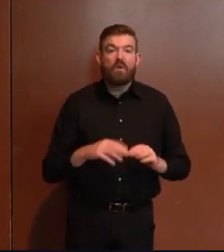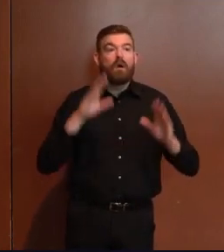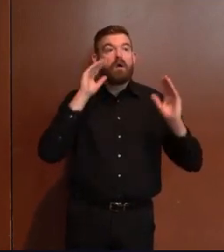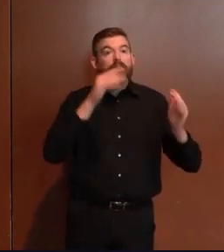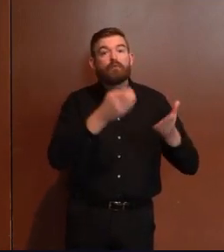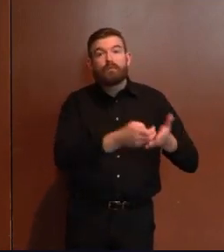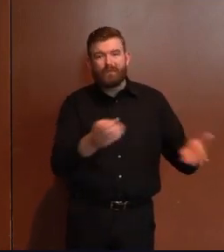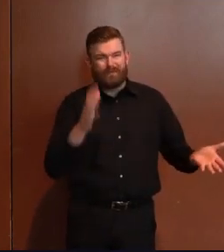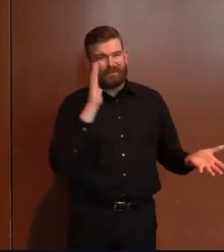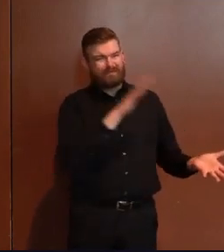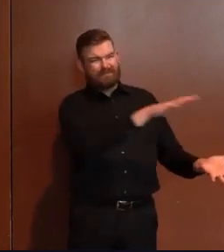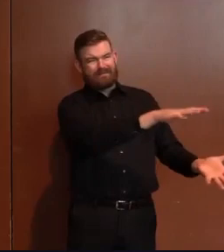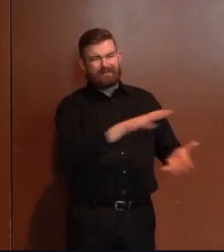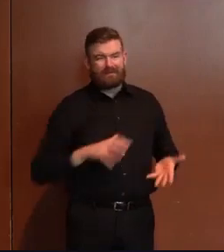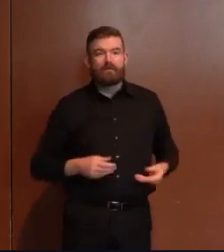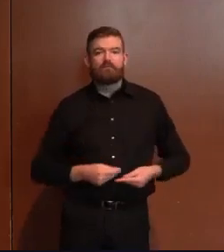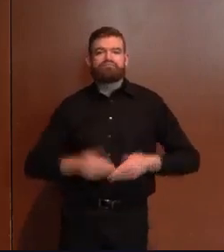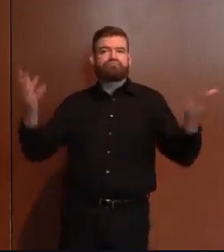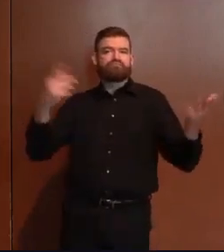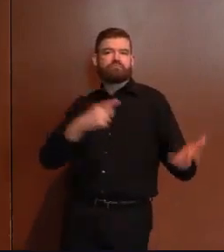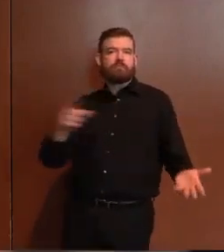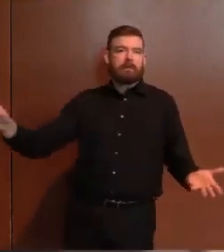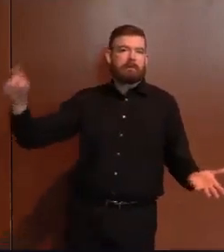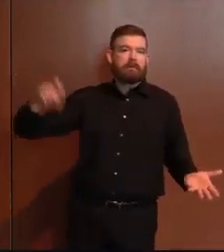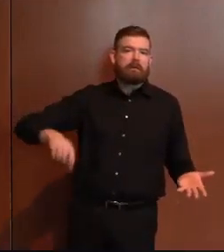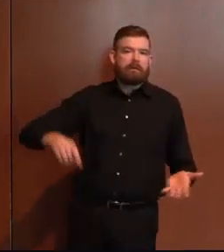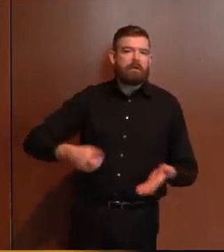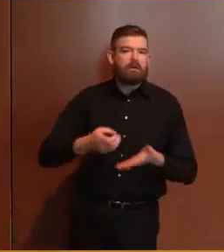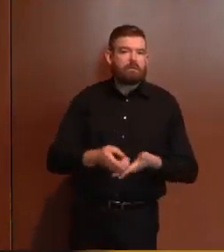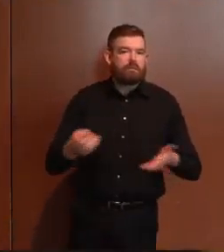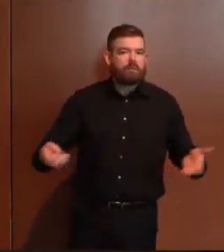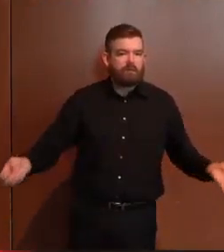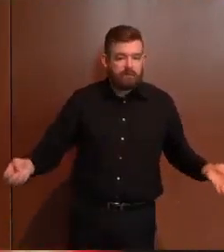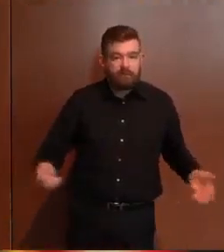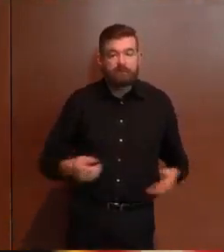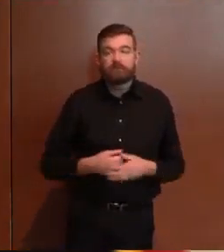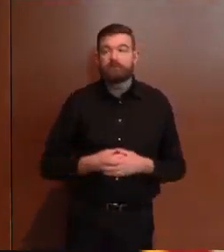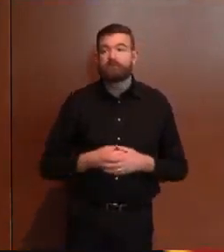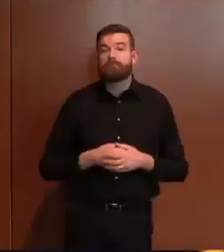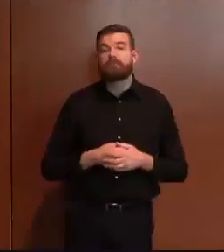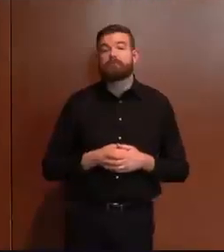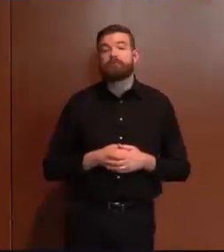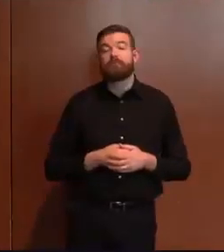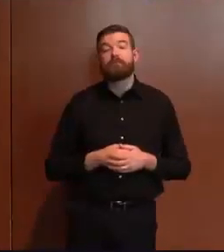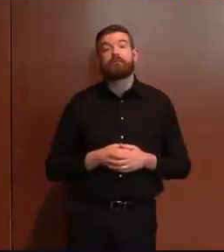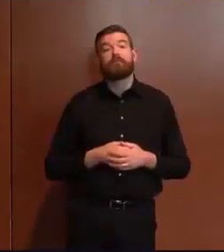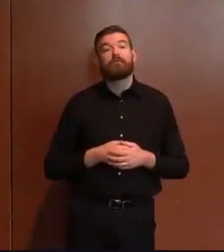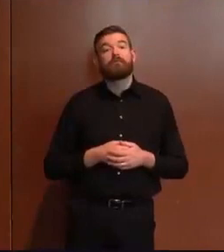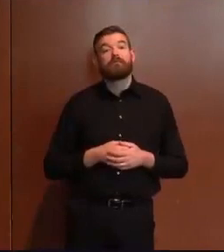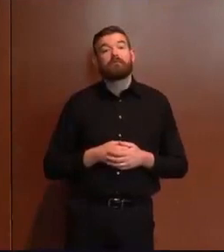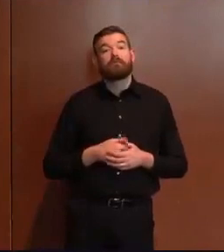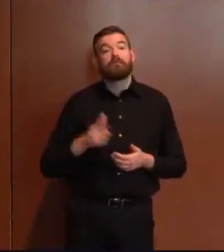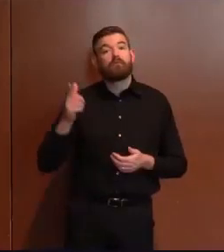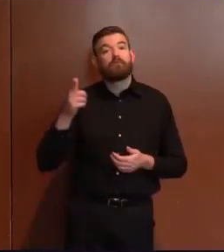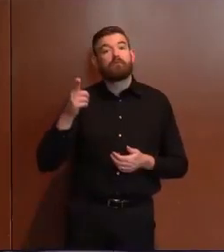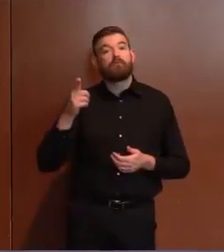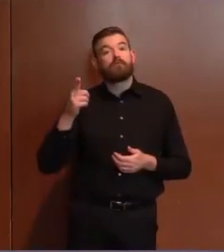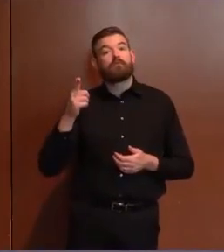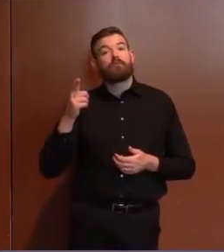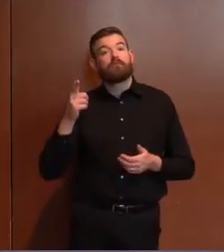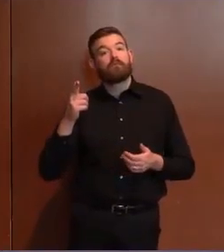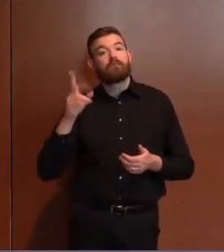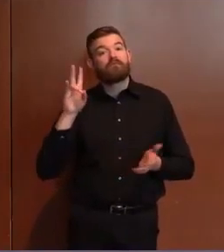as soon as possible. I think actually, and you said this yesterday, I think the $27 million is actually especially for the stuff we've got, and it's another tens and tens and tens beyond